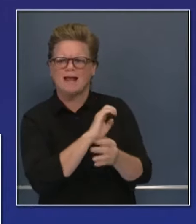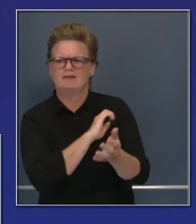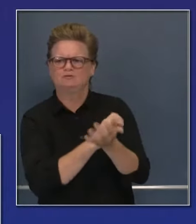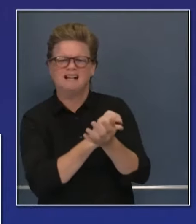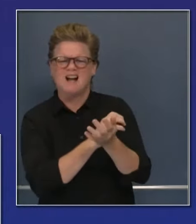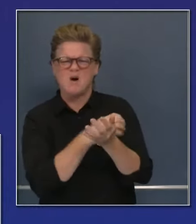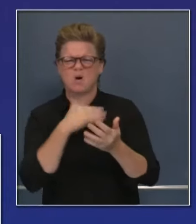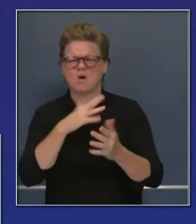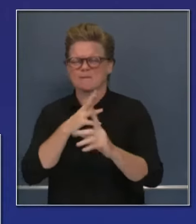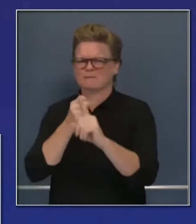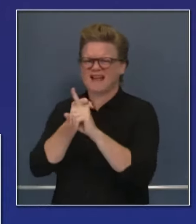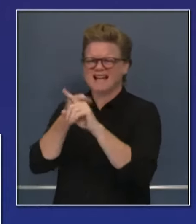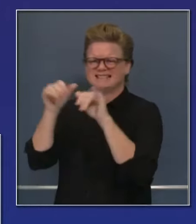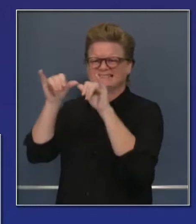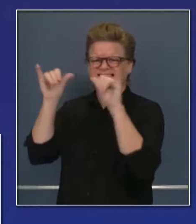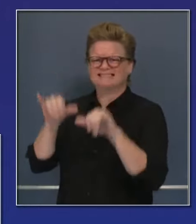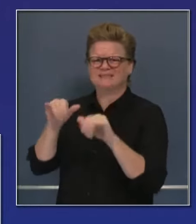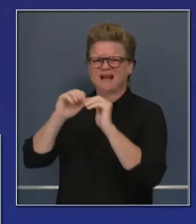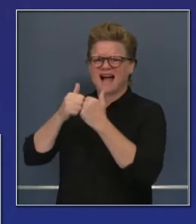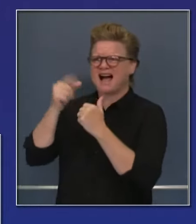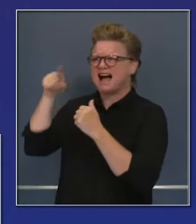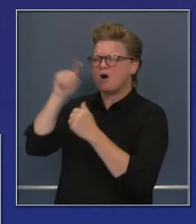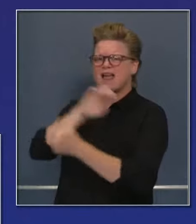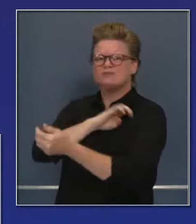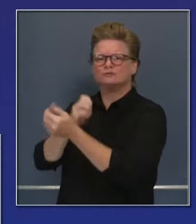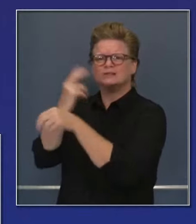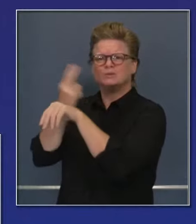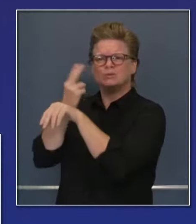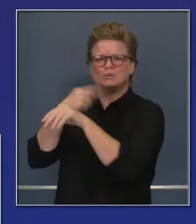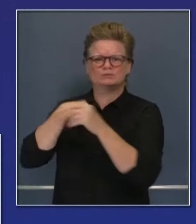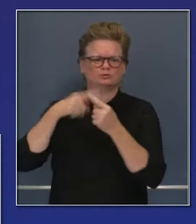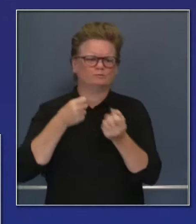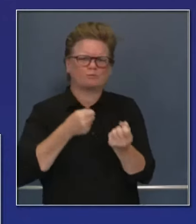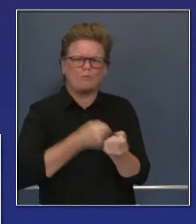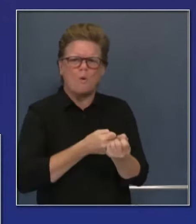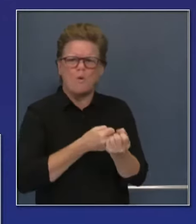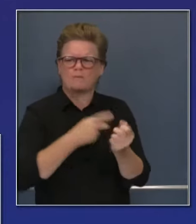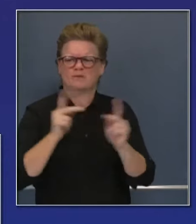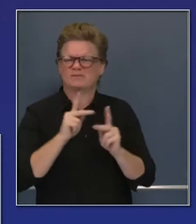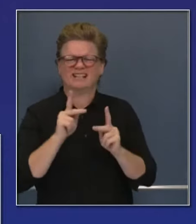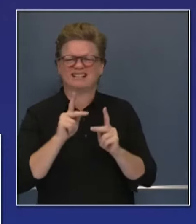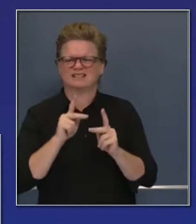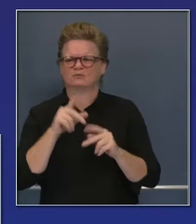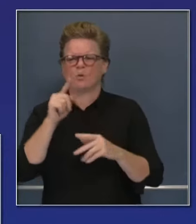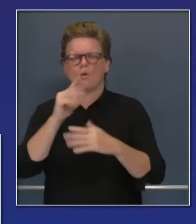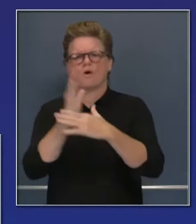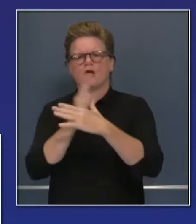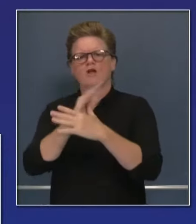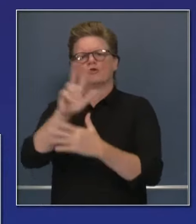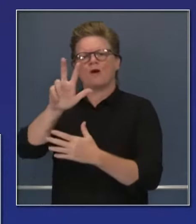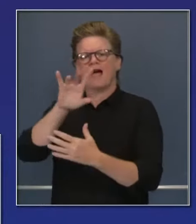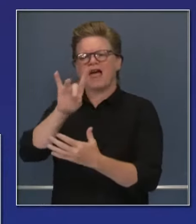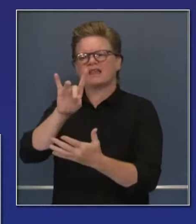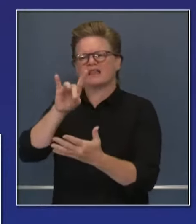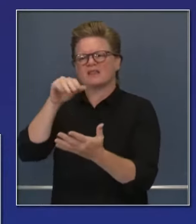that we averaged during the summer months about 38,000 megawatts of energy use at